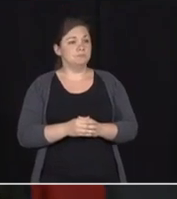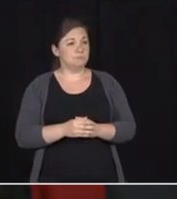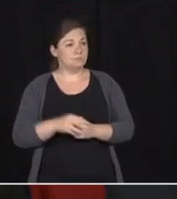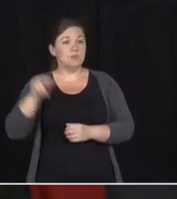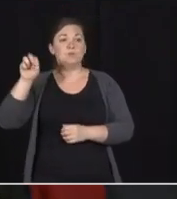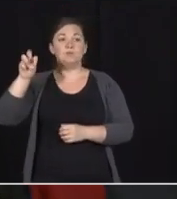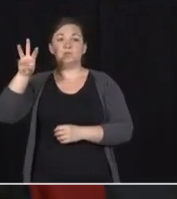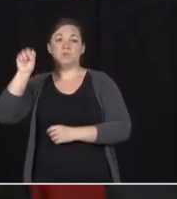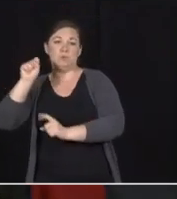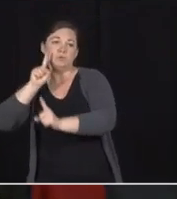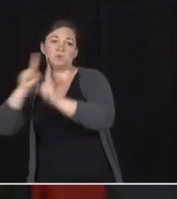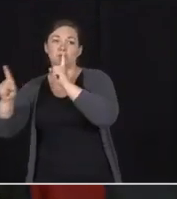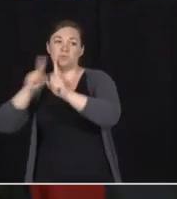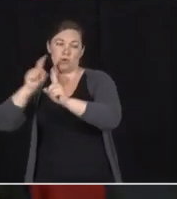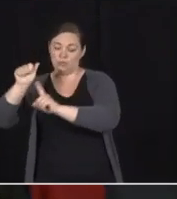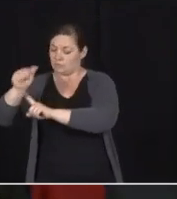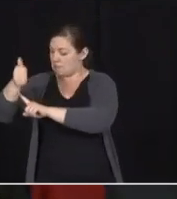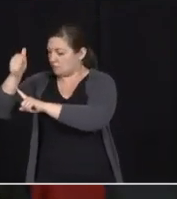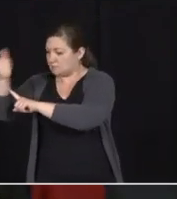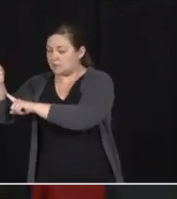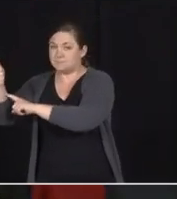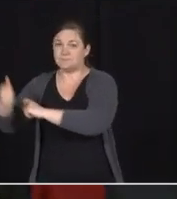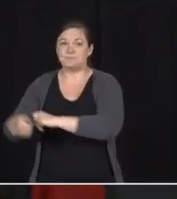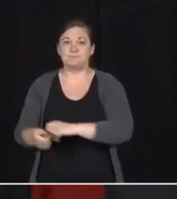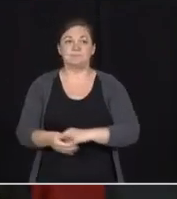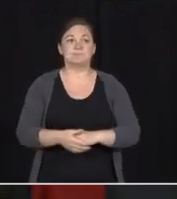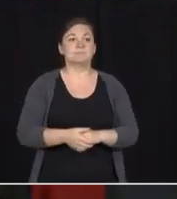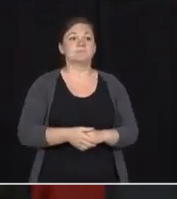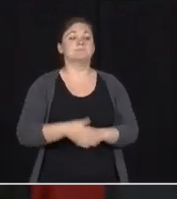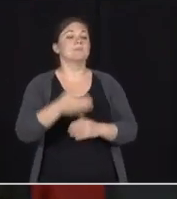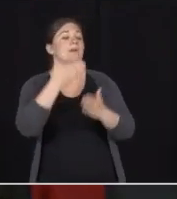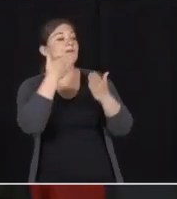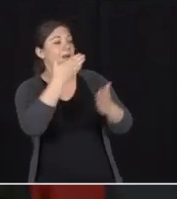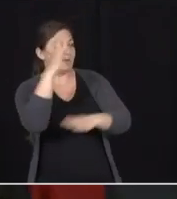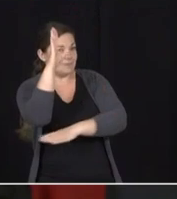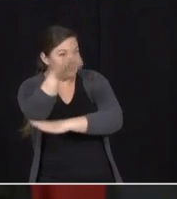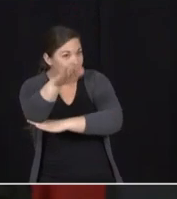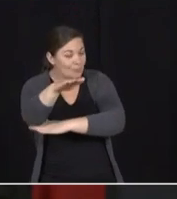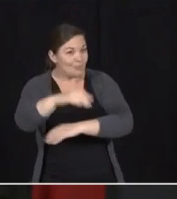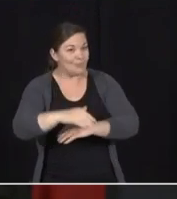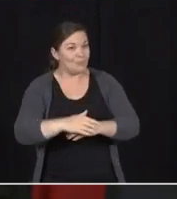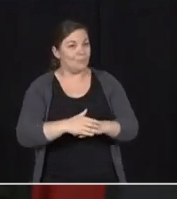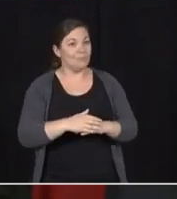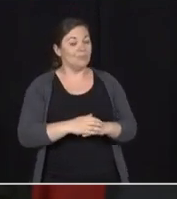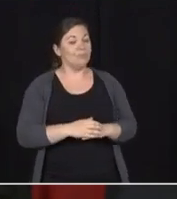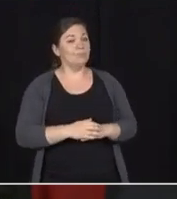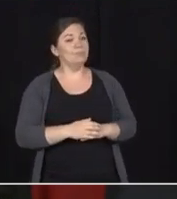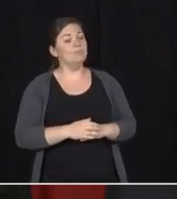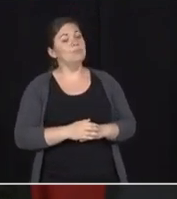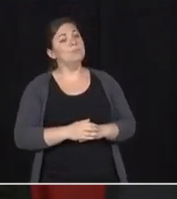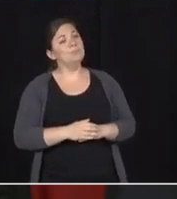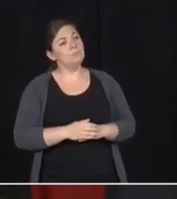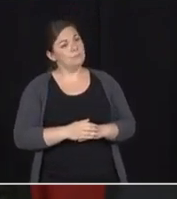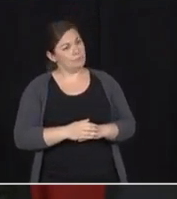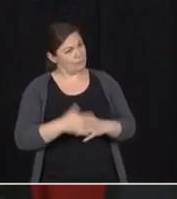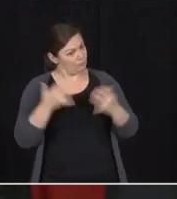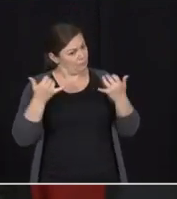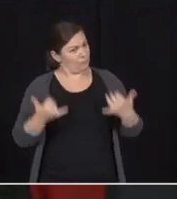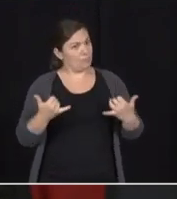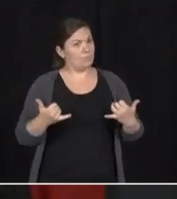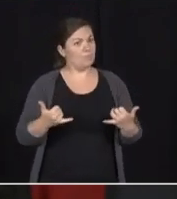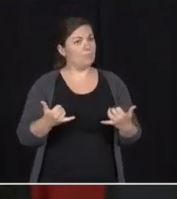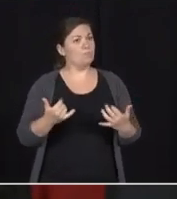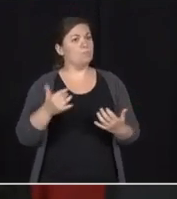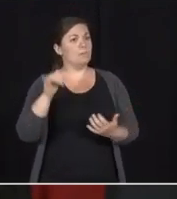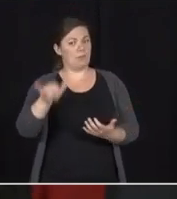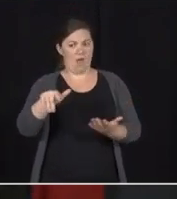1010. Please go ahead. Good afternoon. Premier, Now that you've changed the regulations for testing,